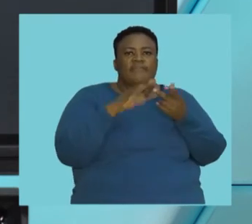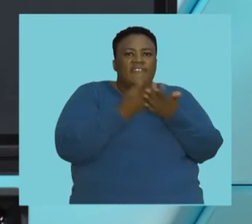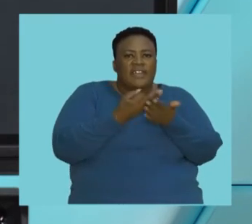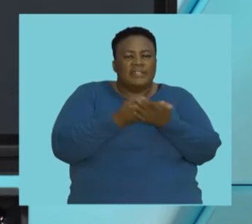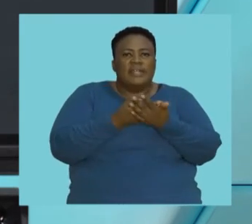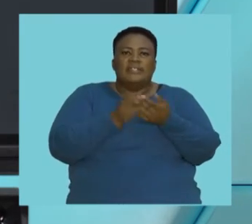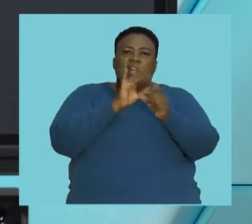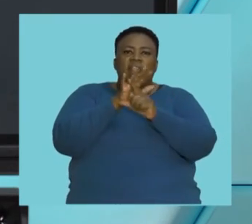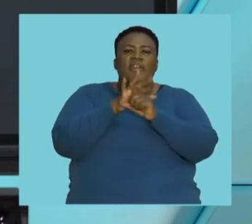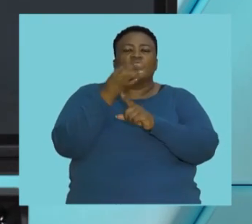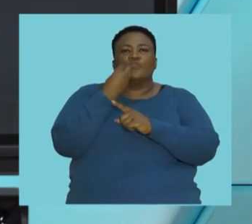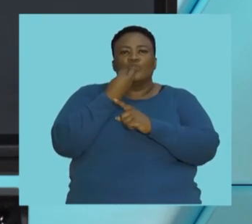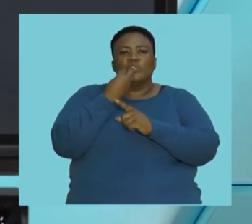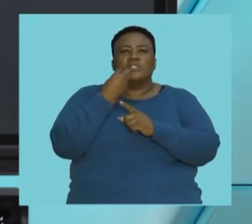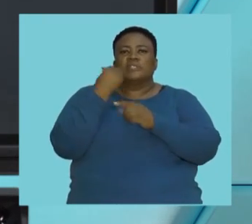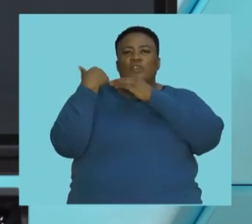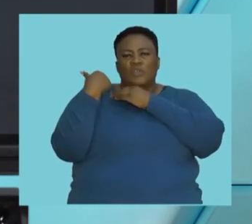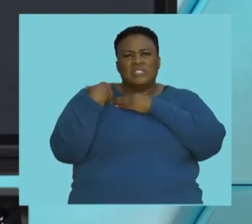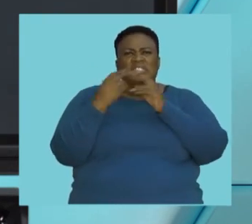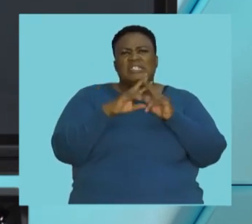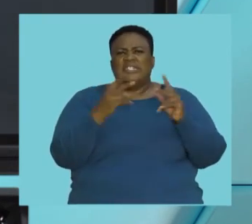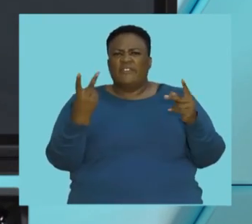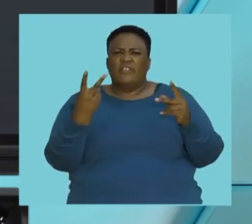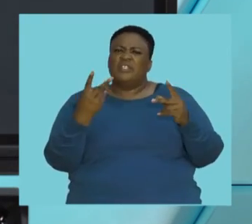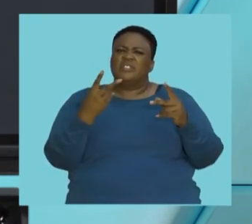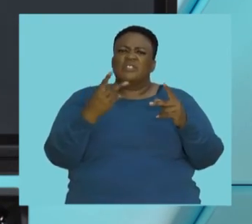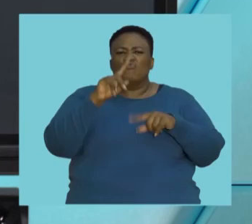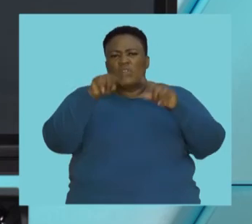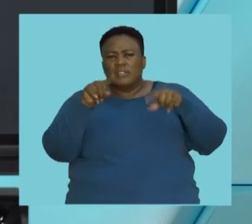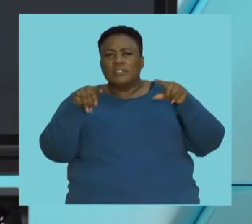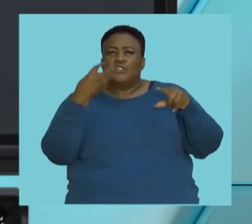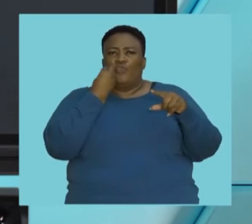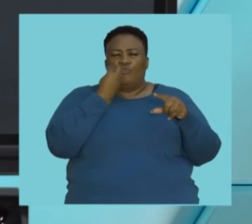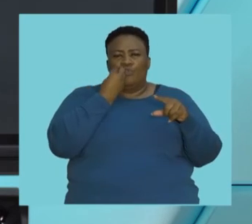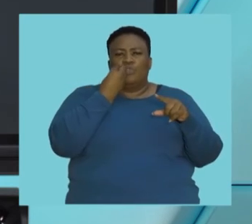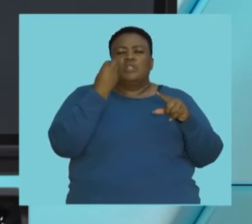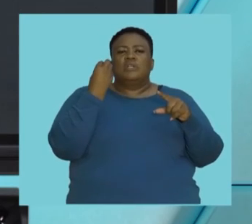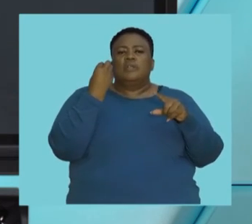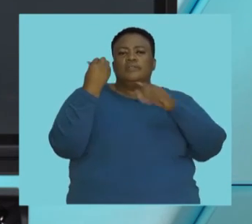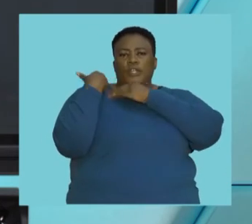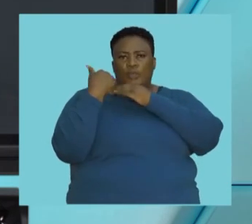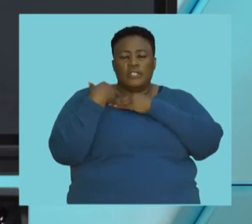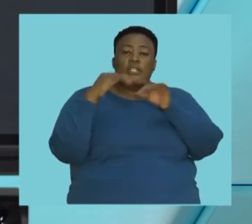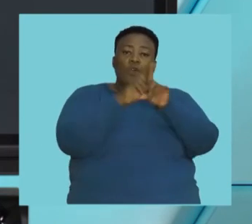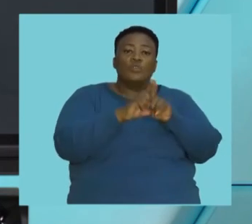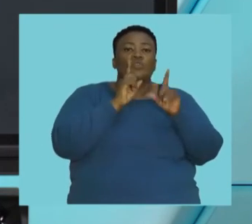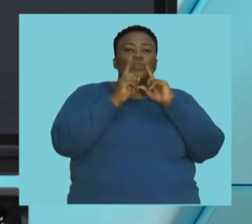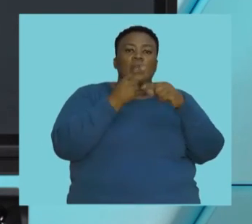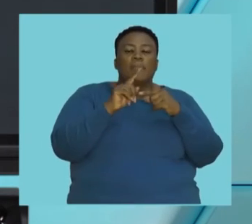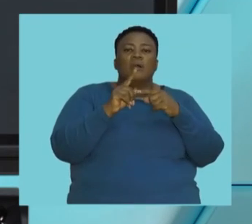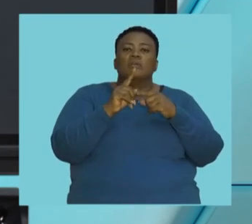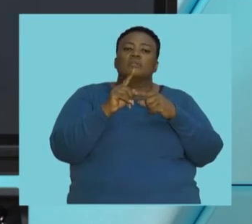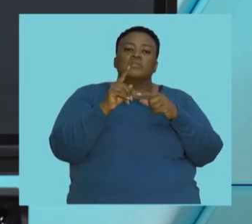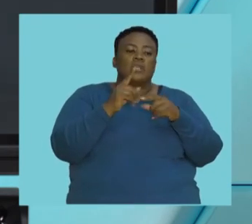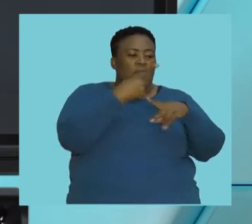security, we've looked at factors that affect food security, we've looked at the different ranges of food security. We've also